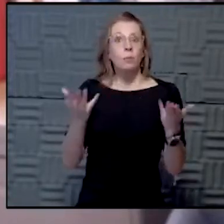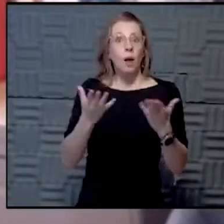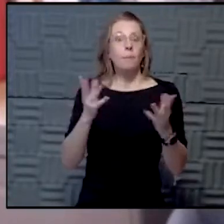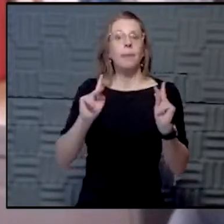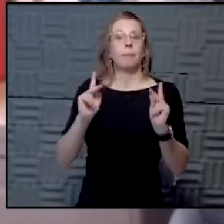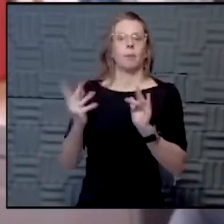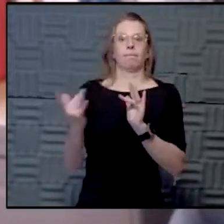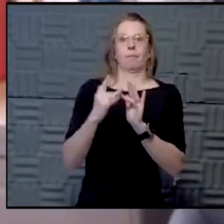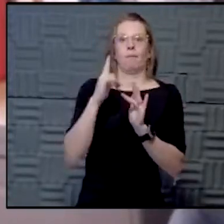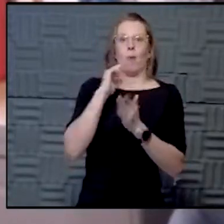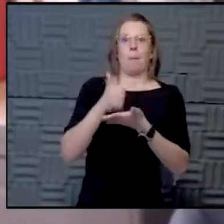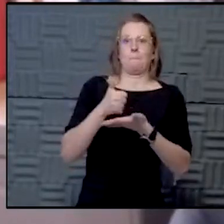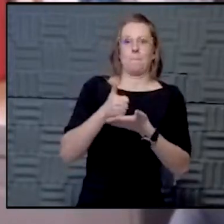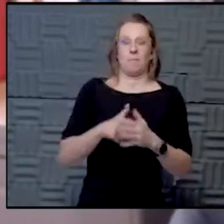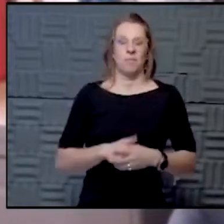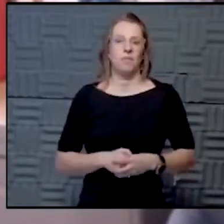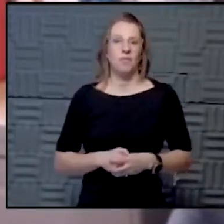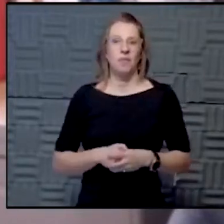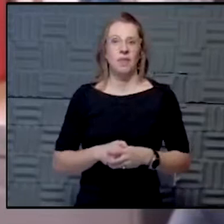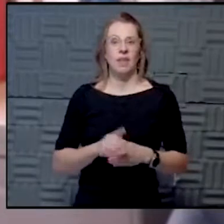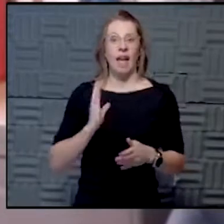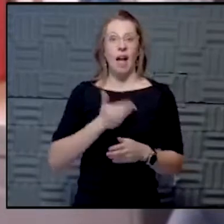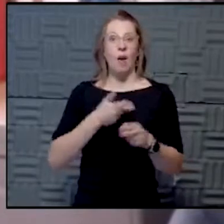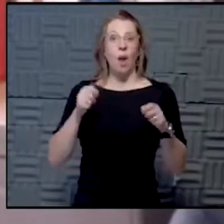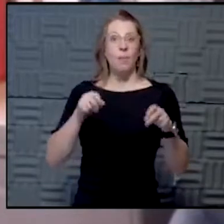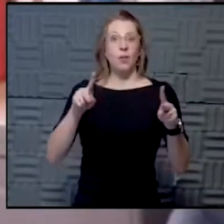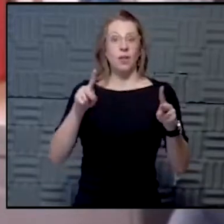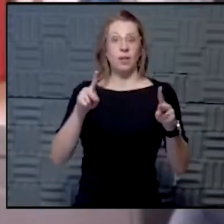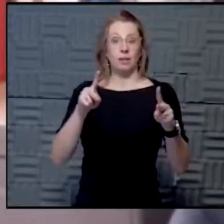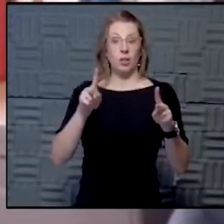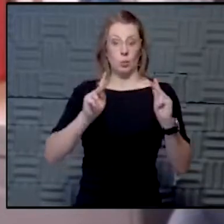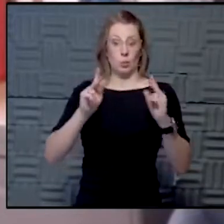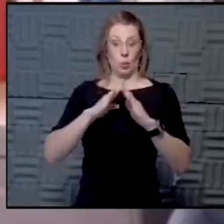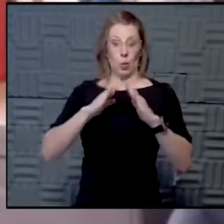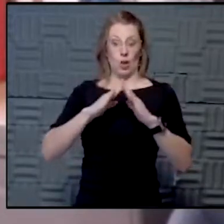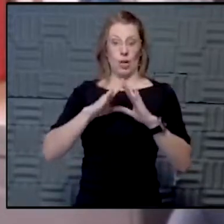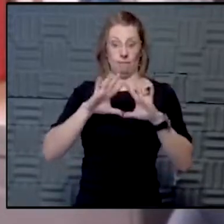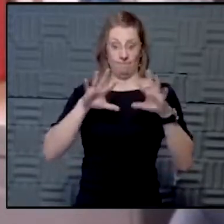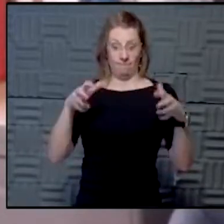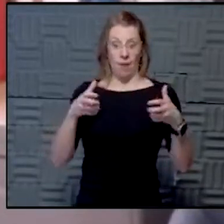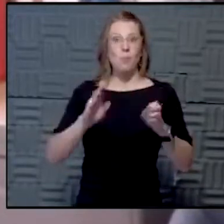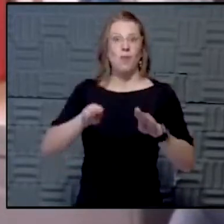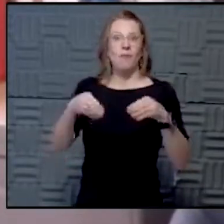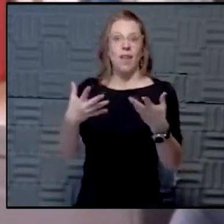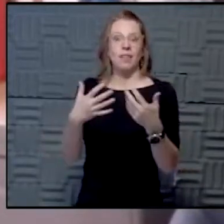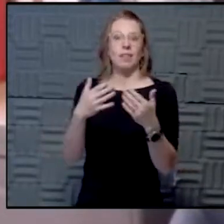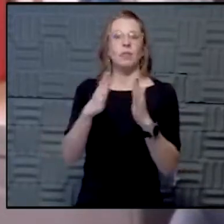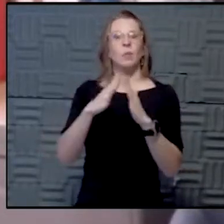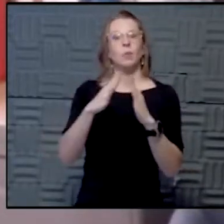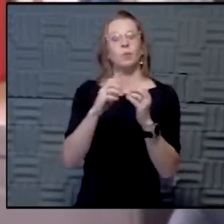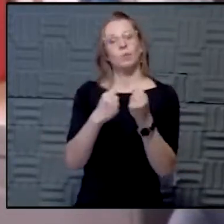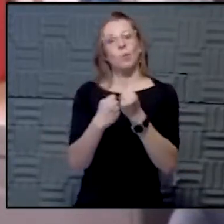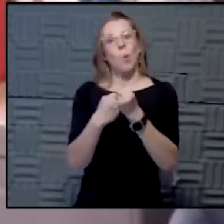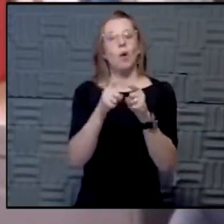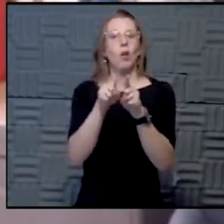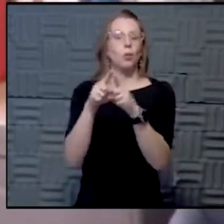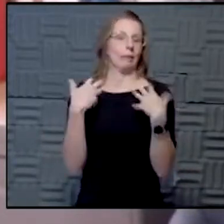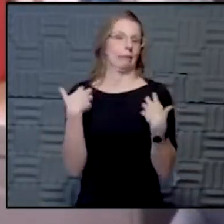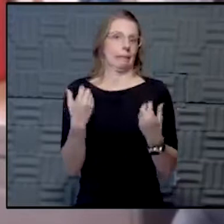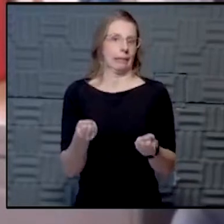and this is our opportunity as a community to provide them that support and provide them that healing so they